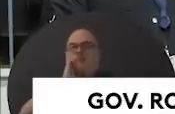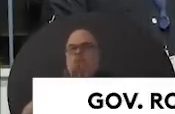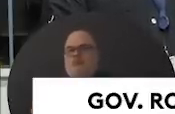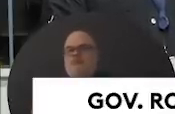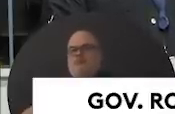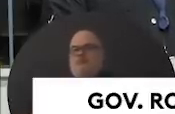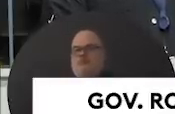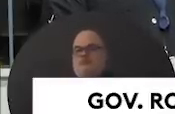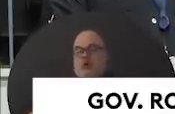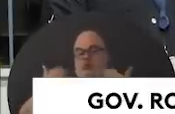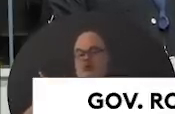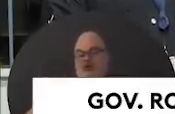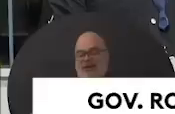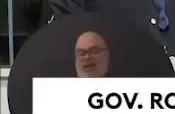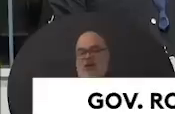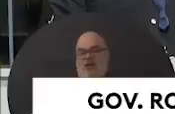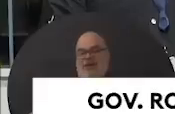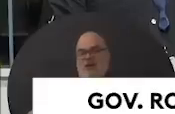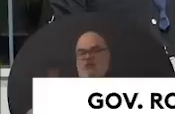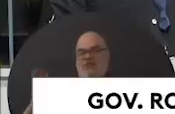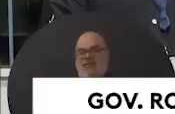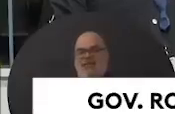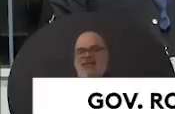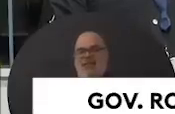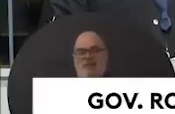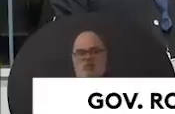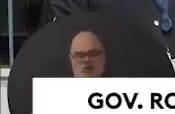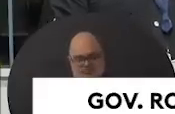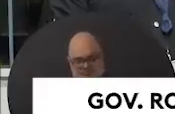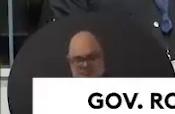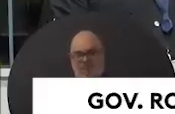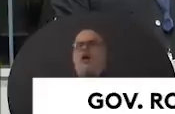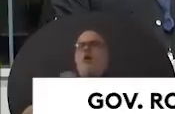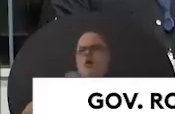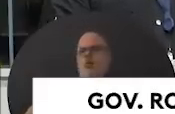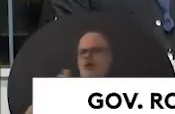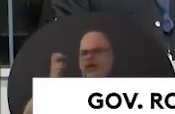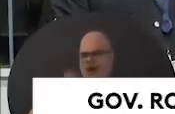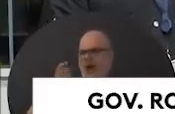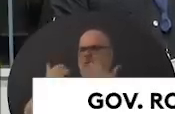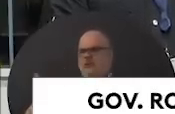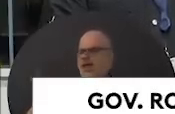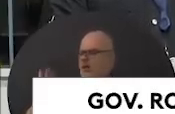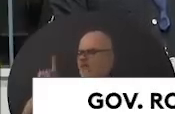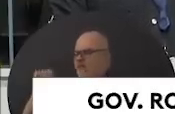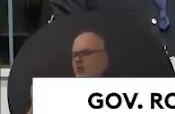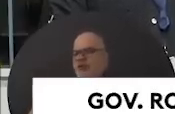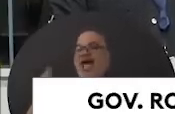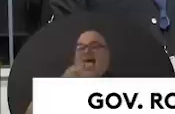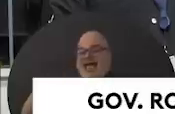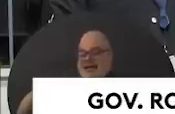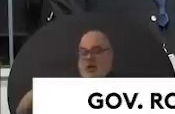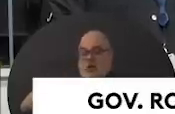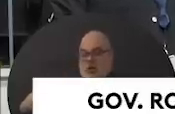is at a level 1. I want to thank everybody for working hard, not just here at the state of Florida, but also at all our local